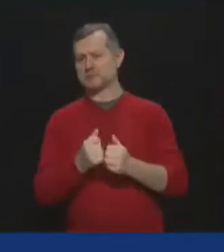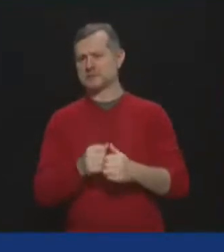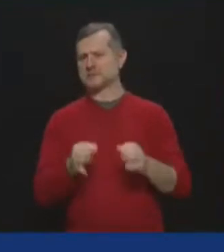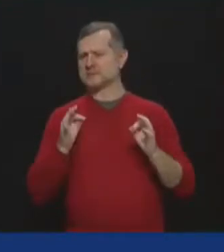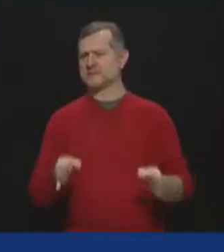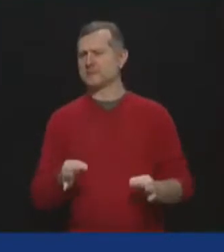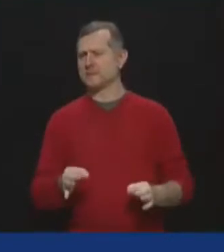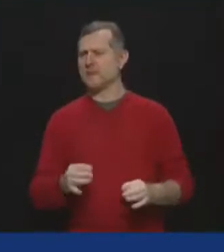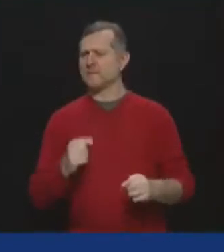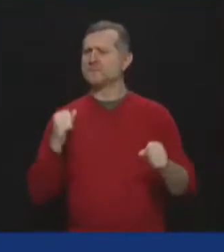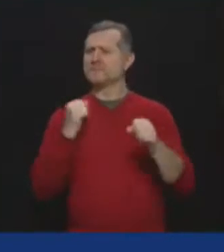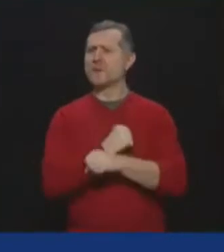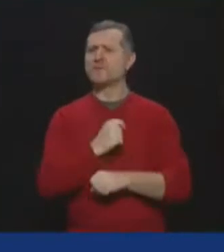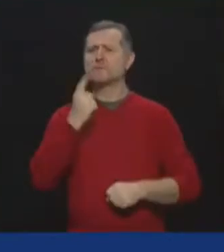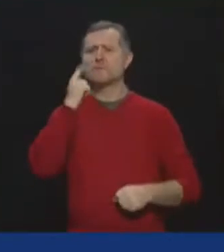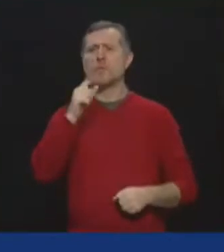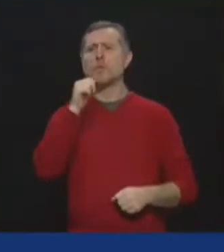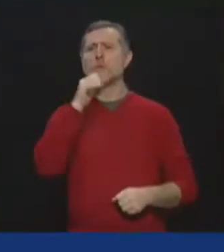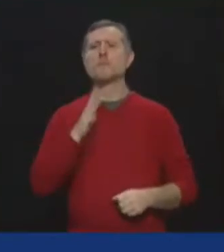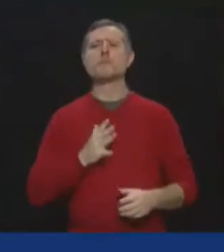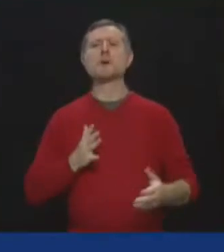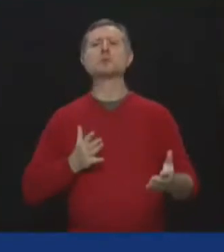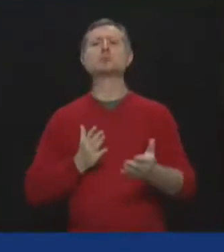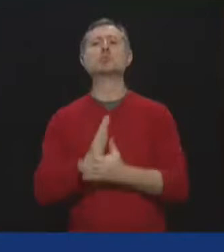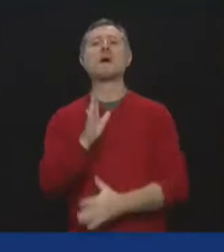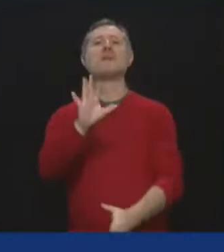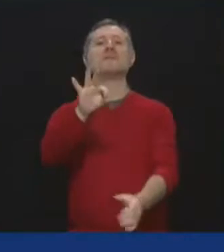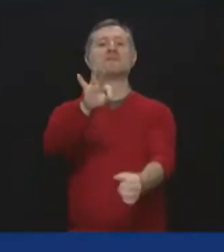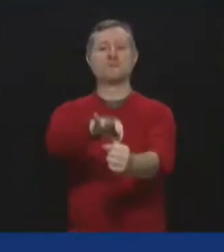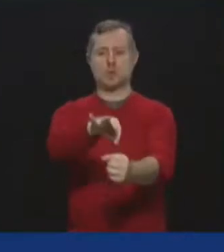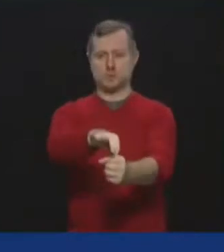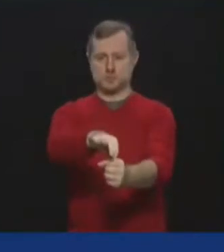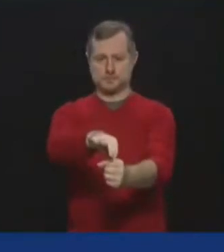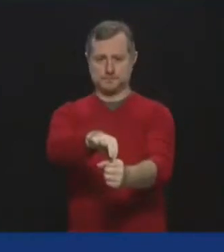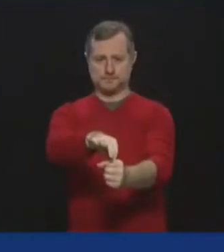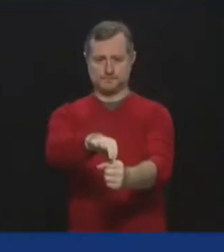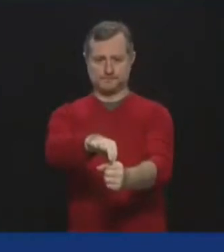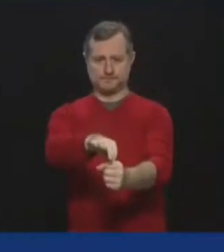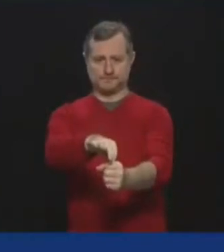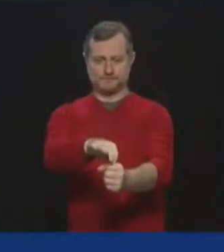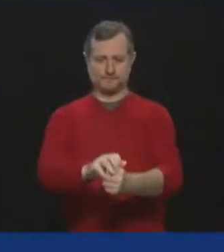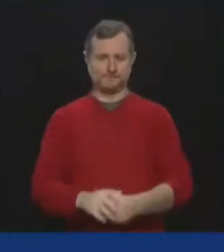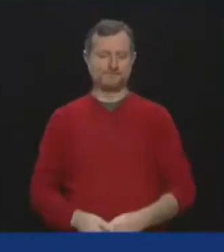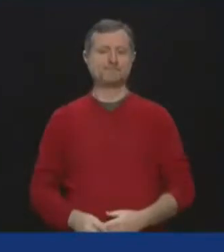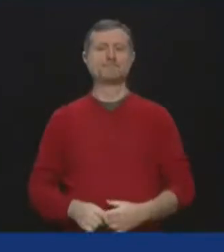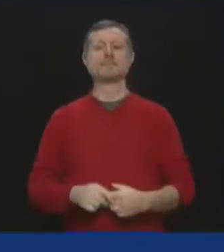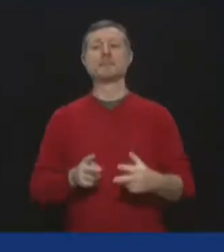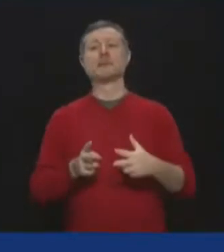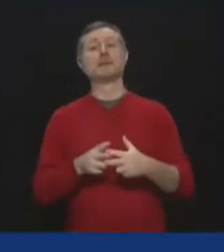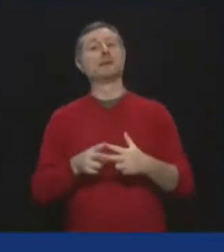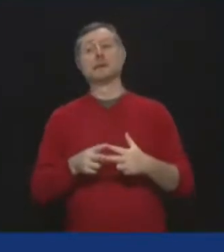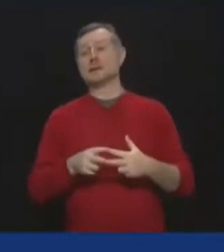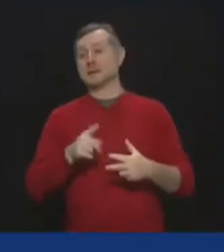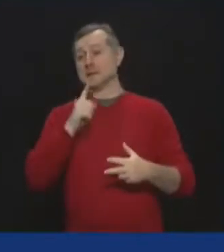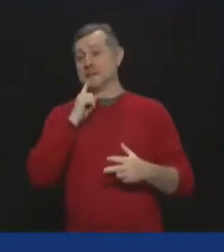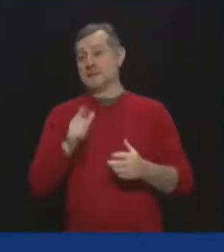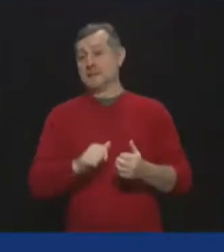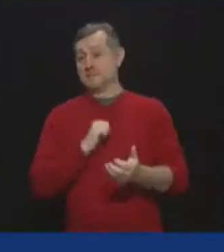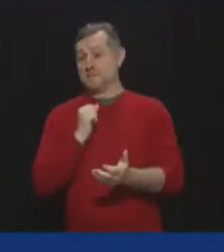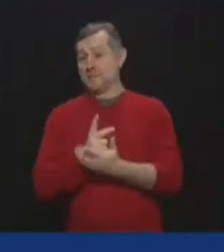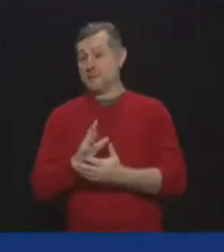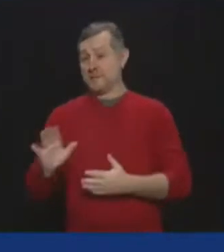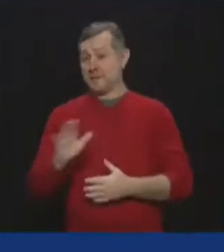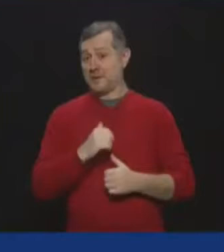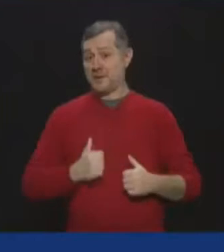to fight for women's rights and the right to vote throughout our lifetime. They never saw that right. They did not get to